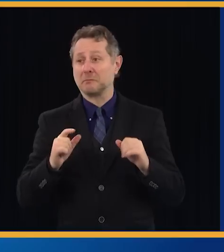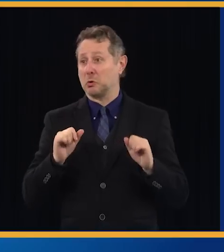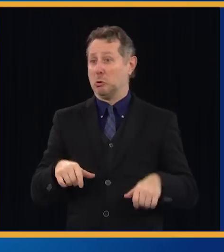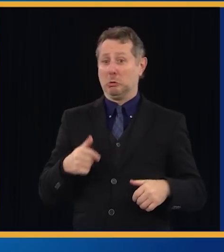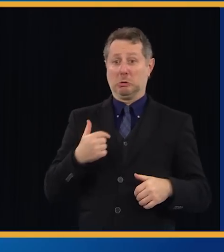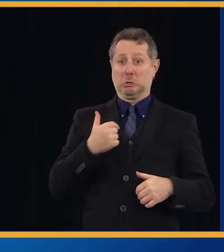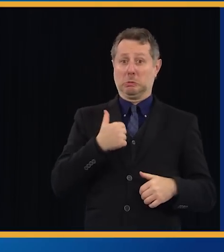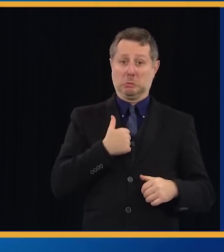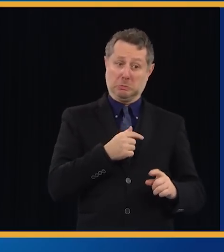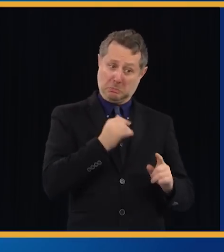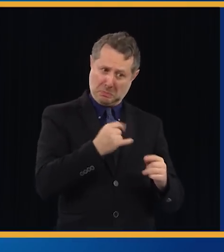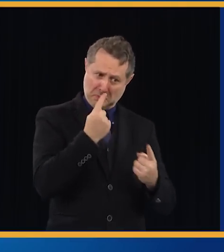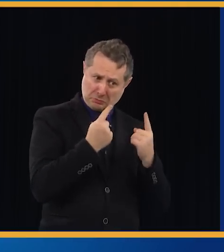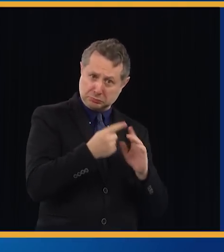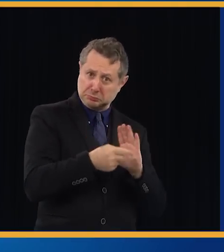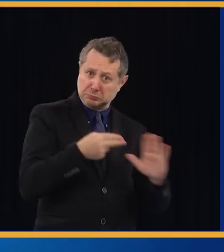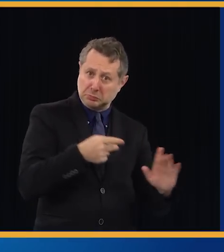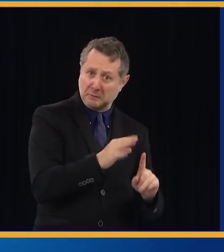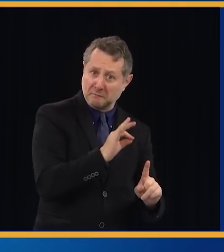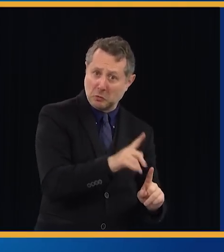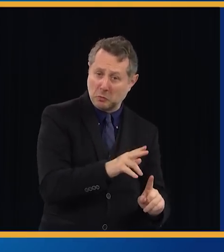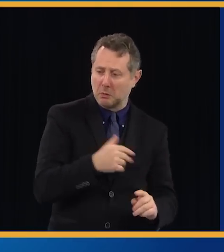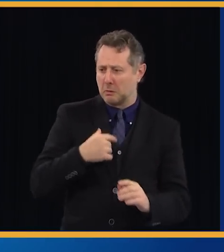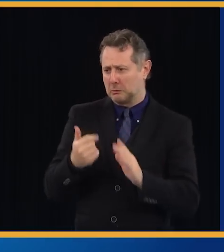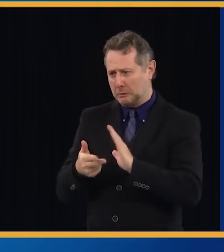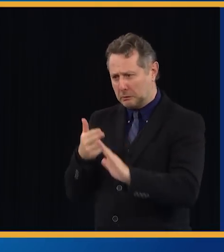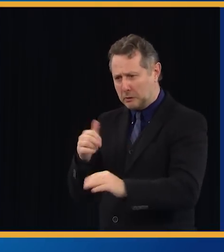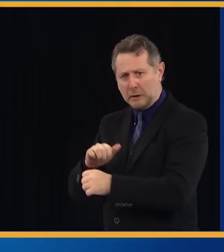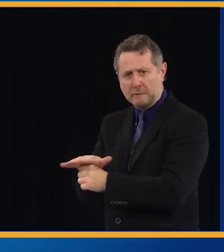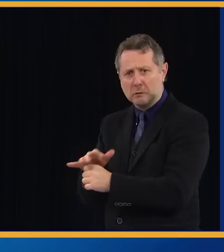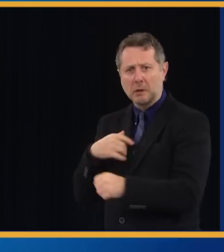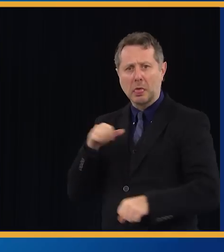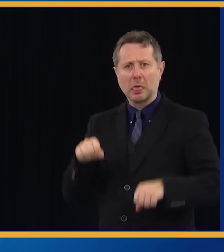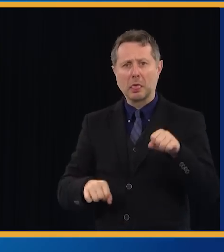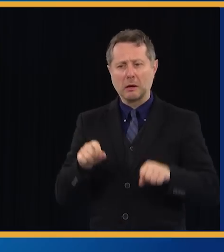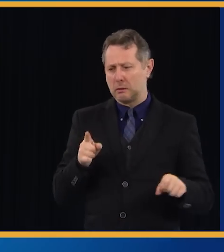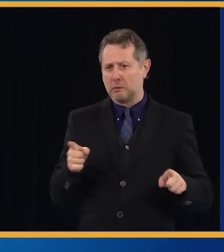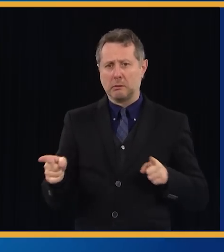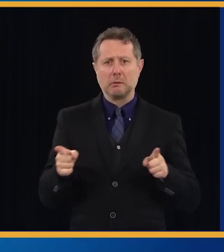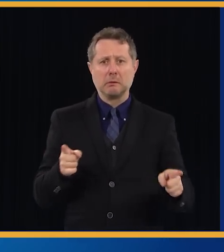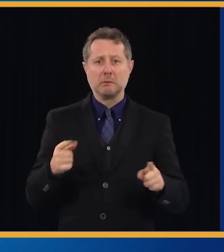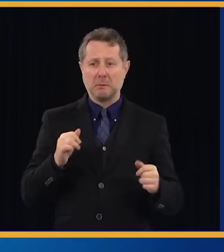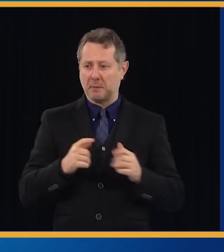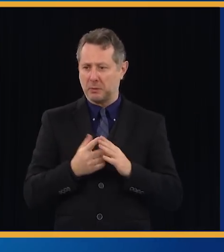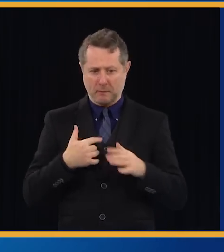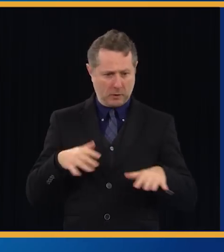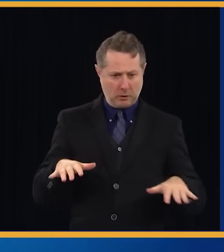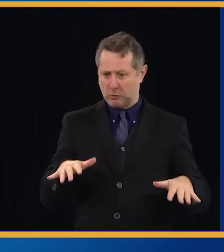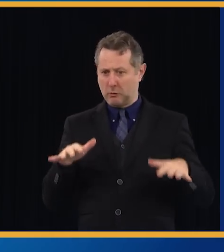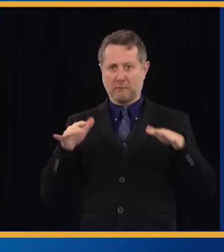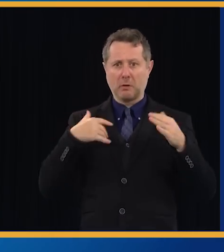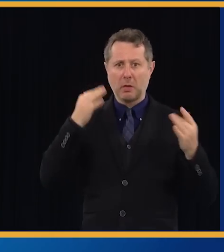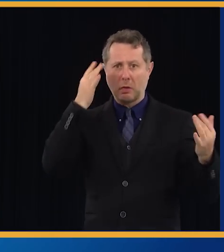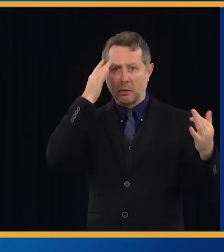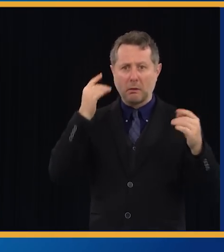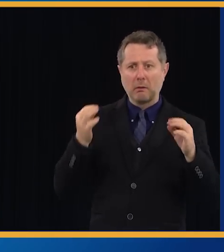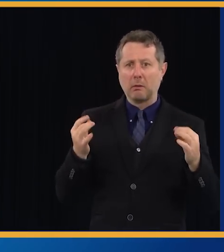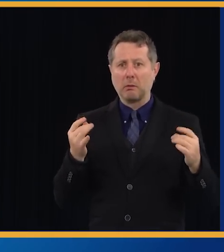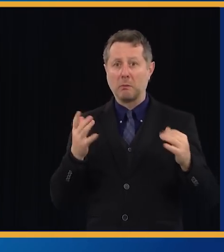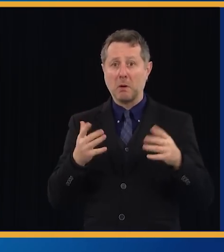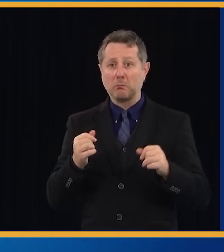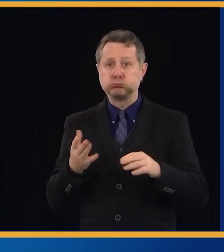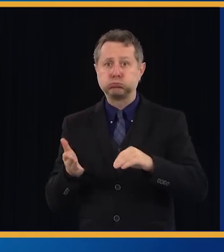fall and they don't know which it is, they could get nervous and start going into the healthcare system, which could then bring back